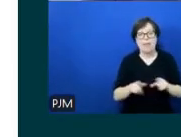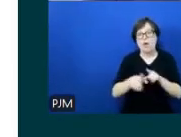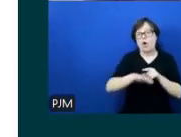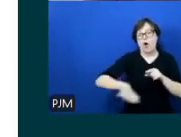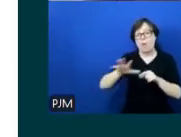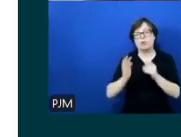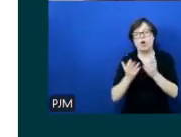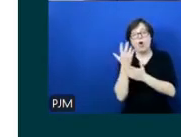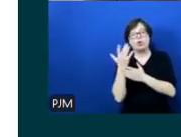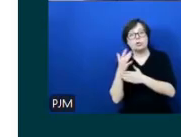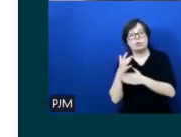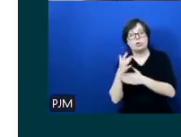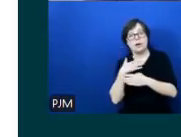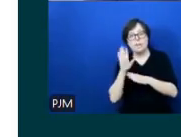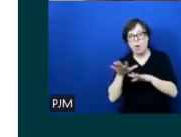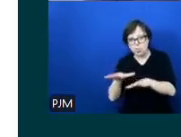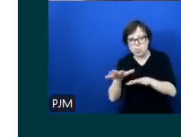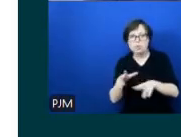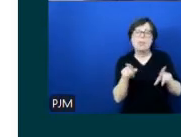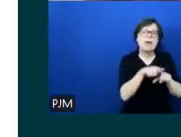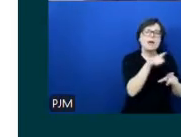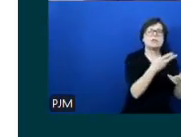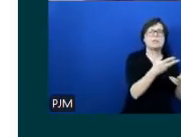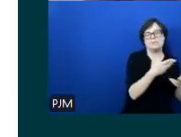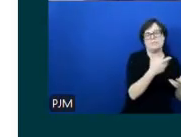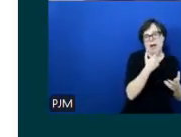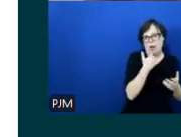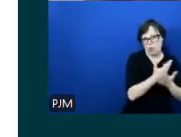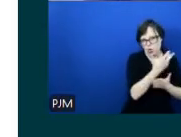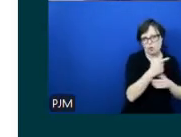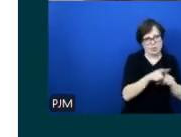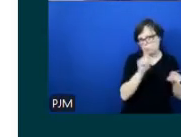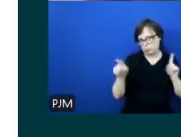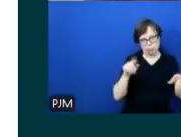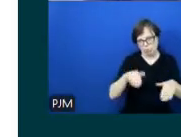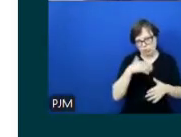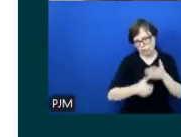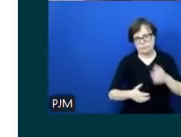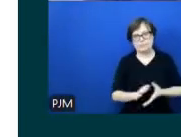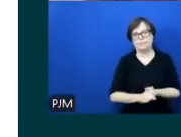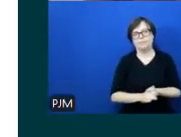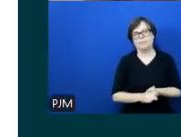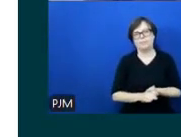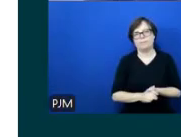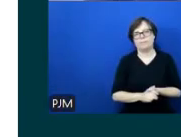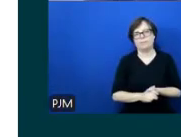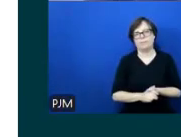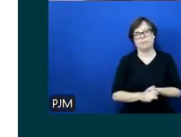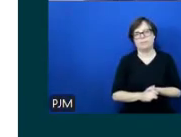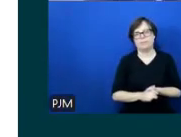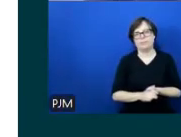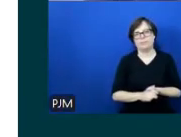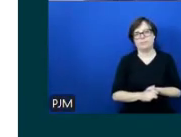required. And it also focuses on the overlay of cadastral data, so to